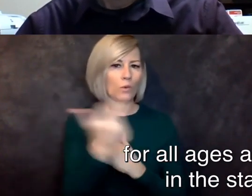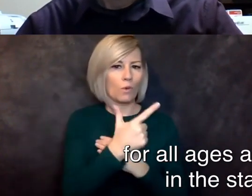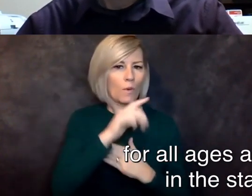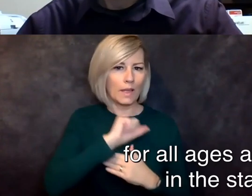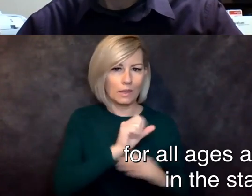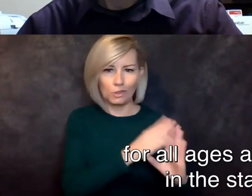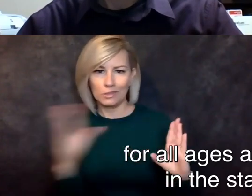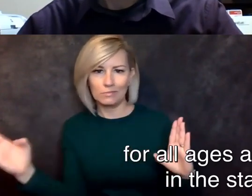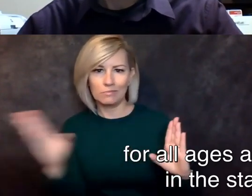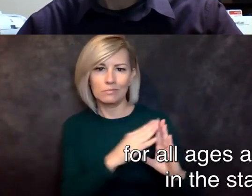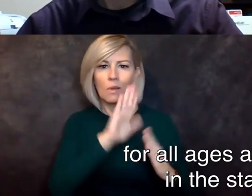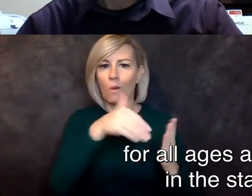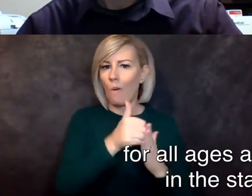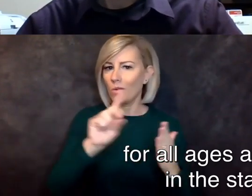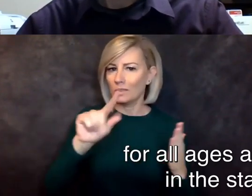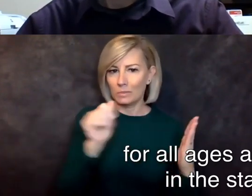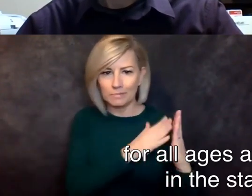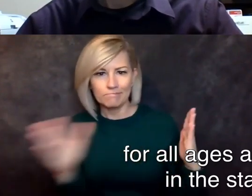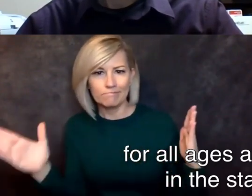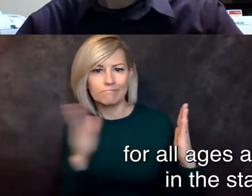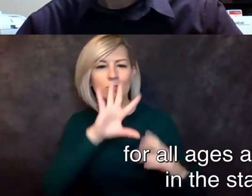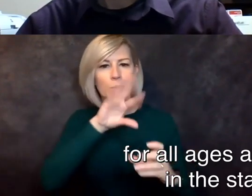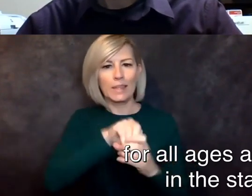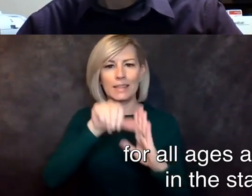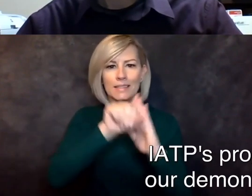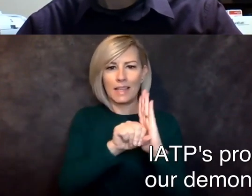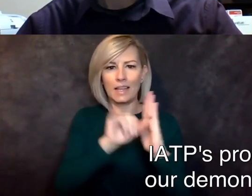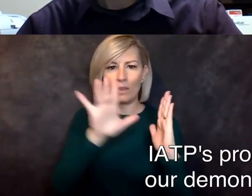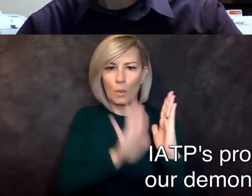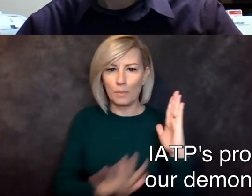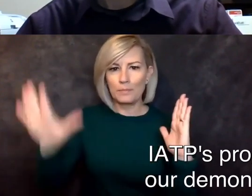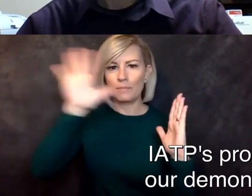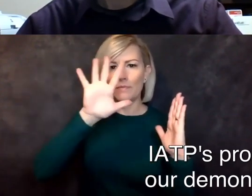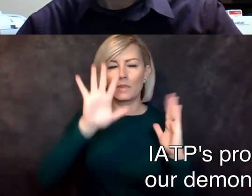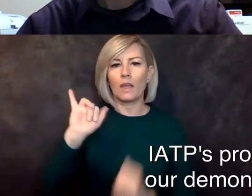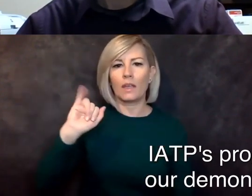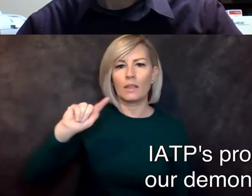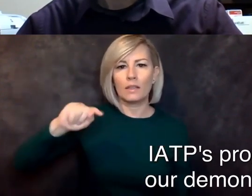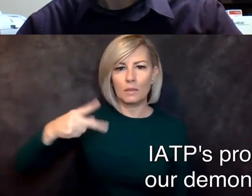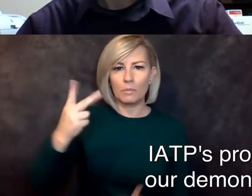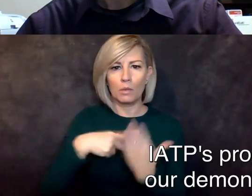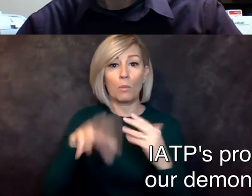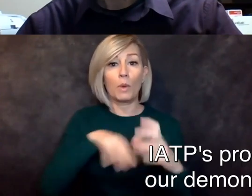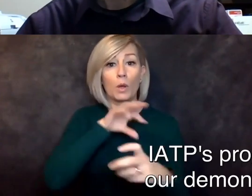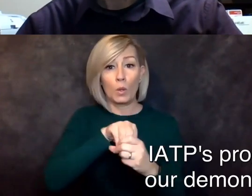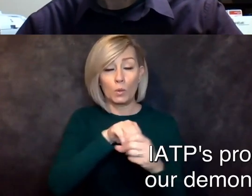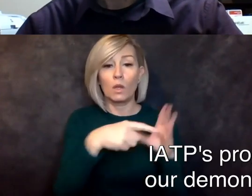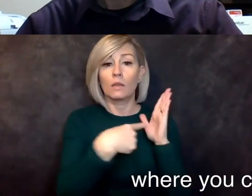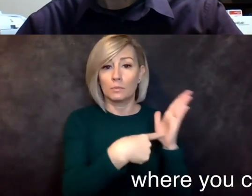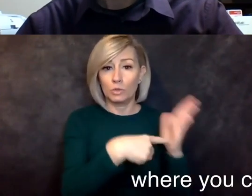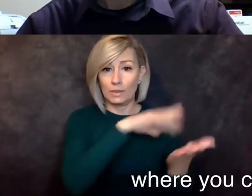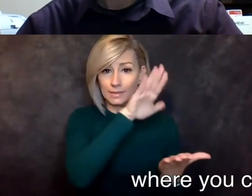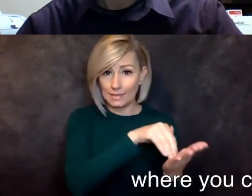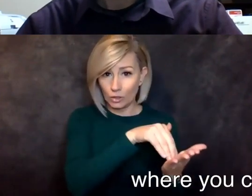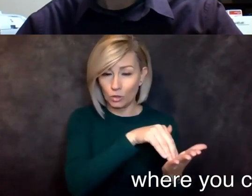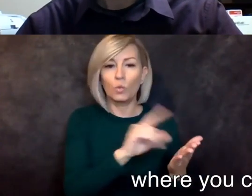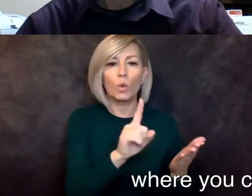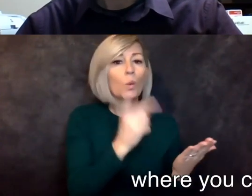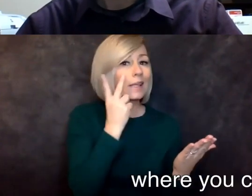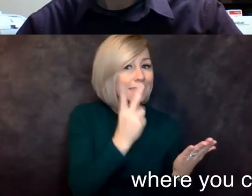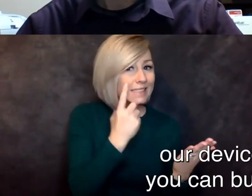and all disabilities in the state of Illinois. IATP's programs include our demonstration center, where you can see